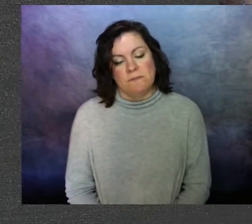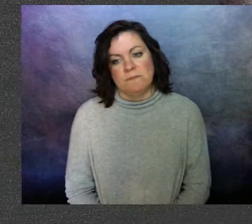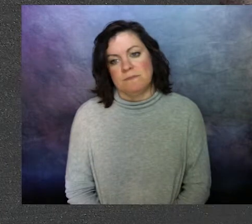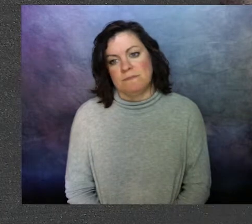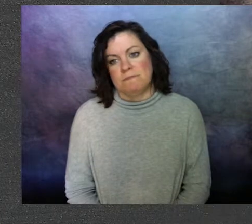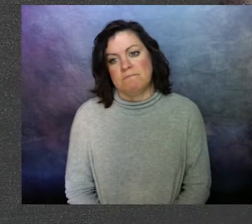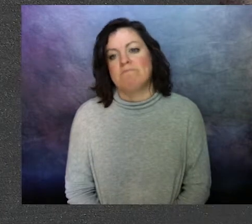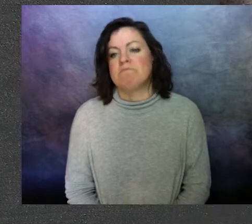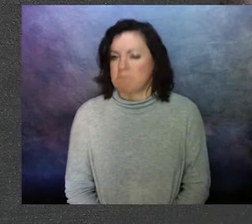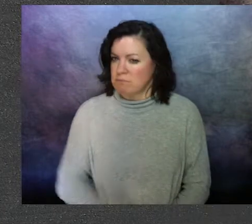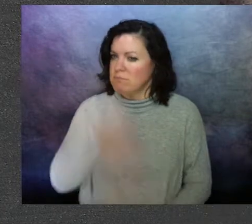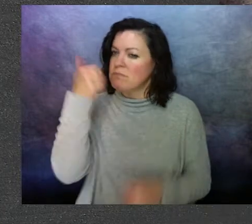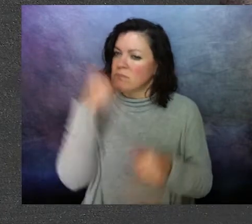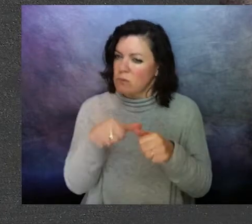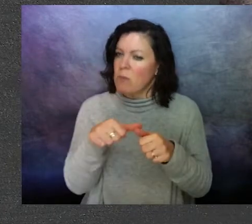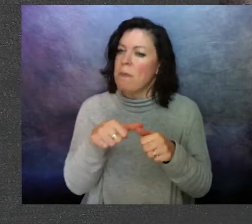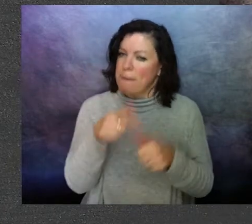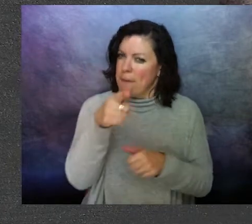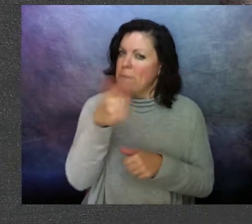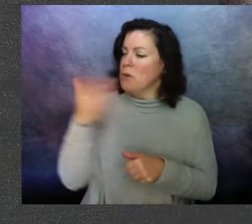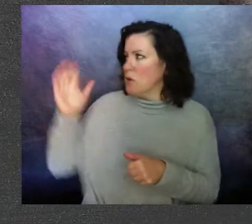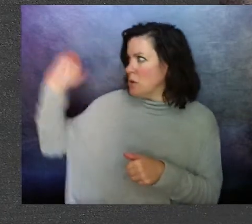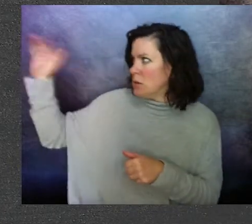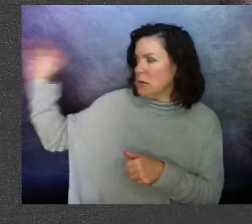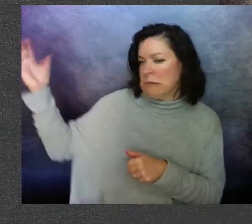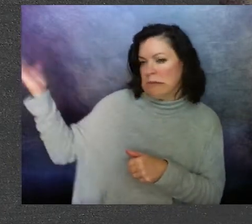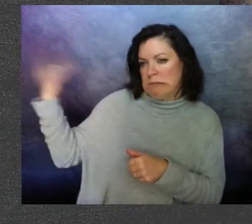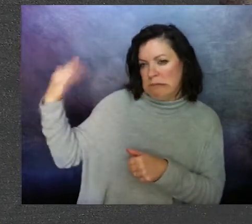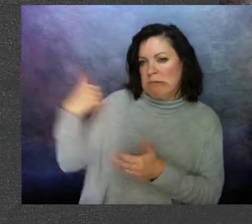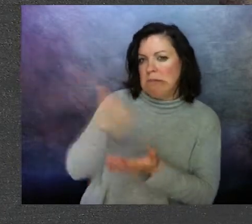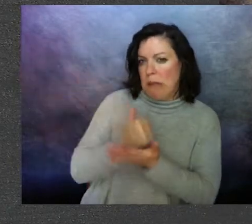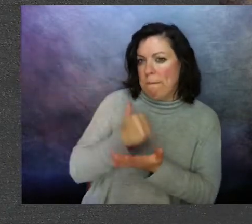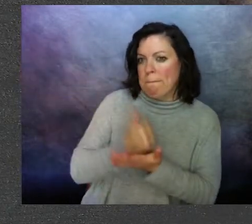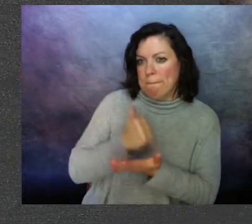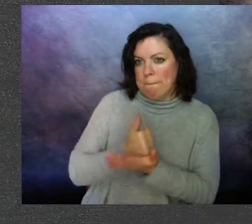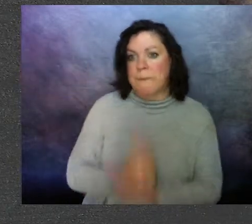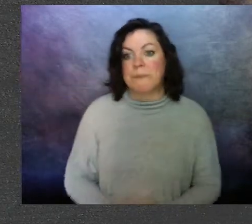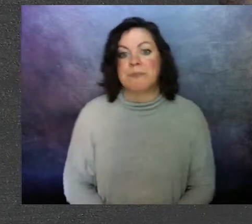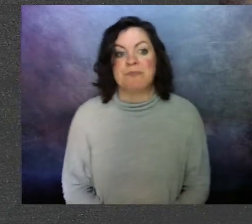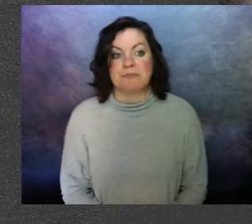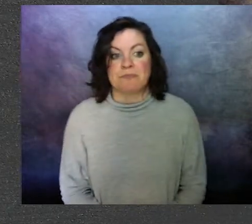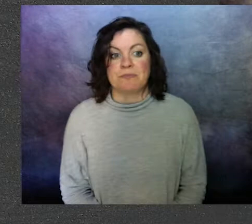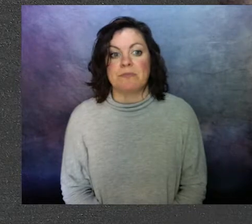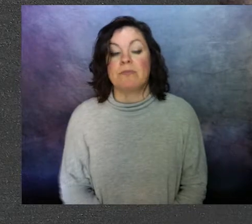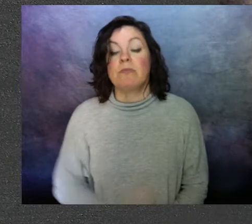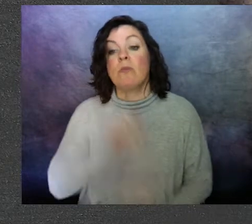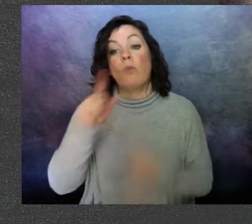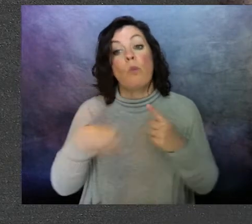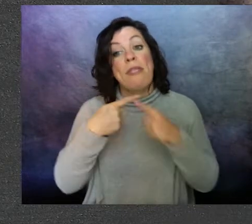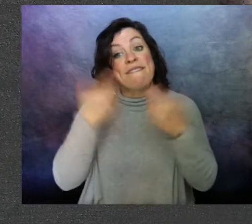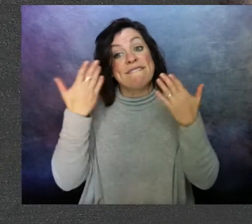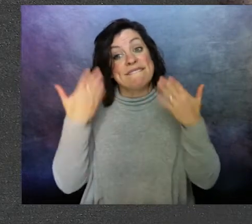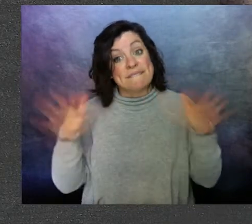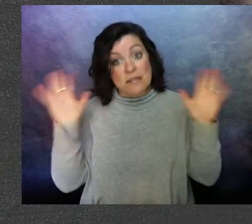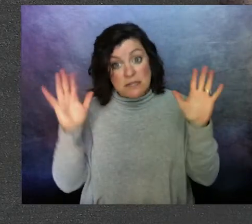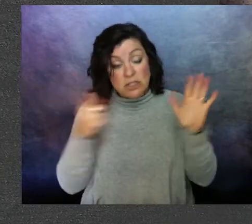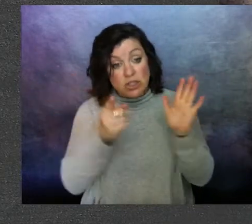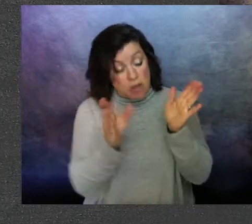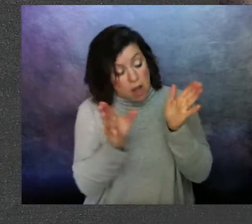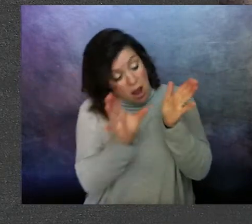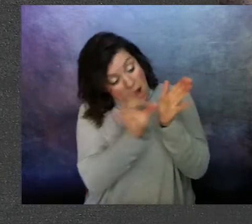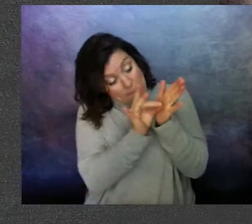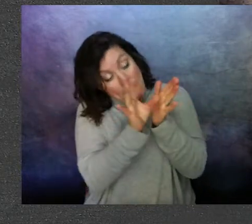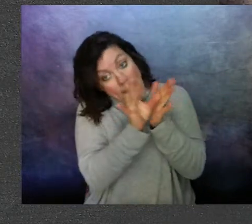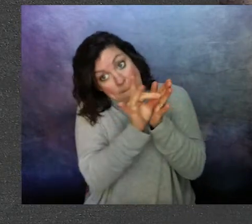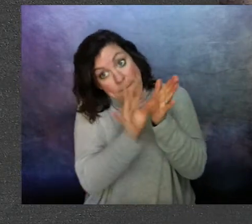I would let the grown-up do the next part. So once you get them all attached, your grown-up is going to take a sponge. And